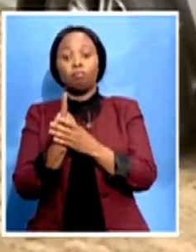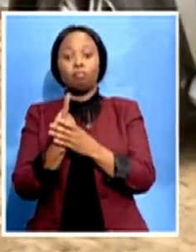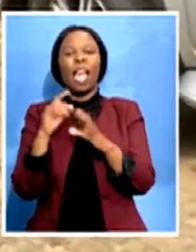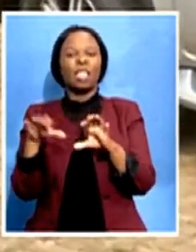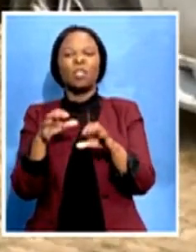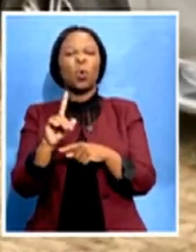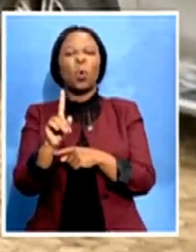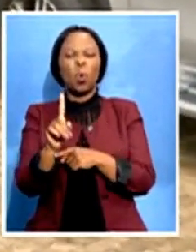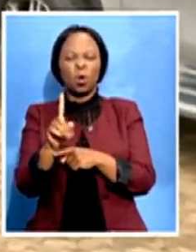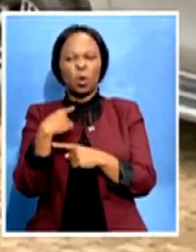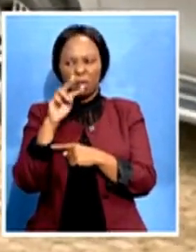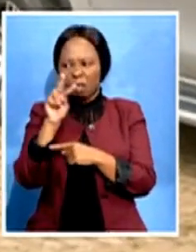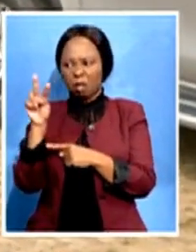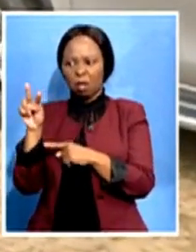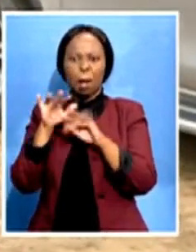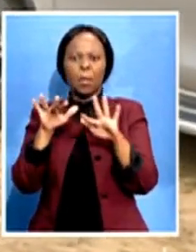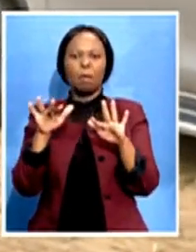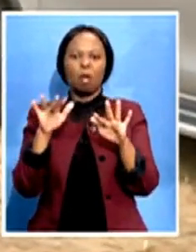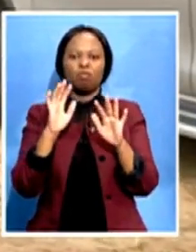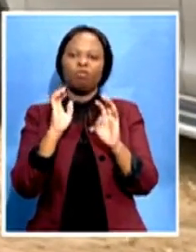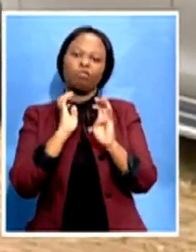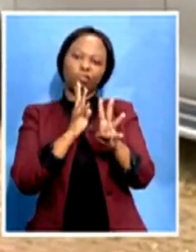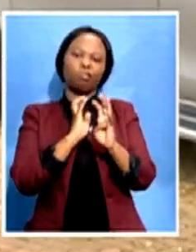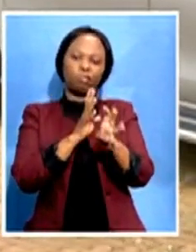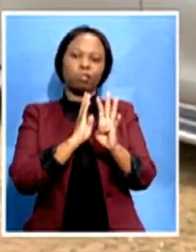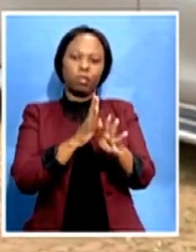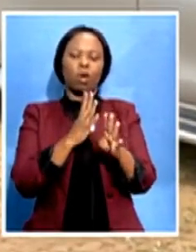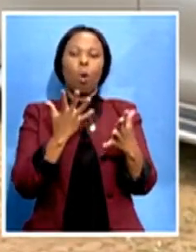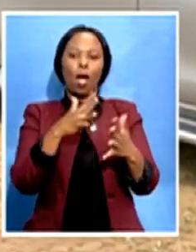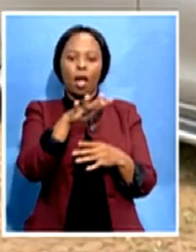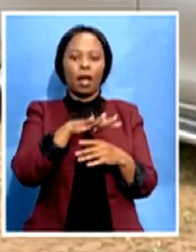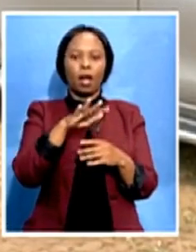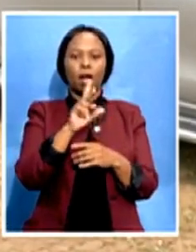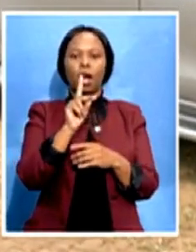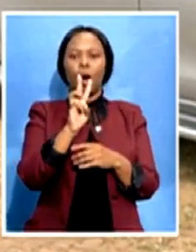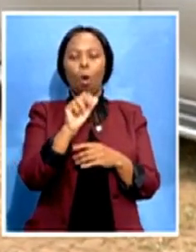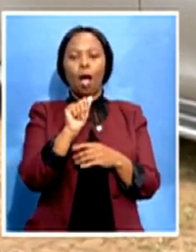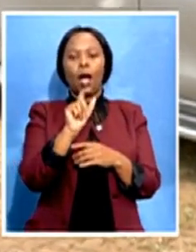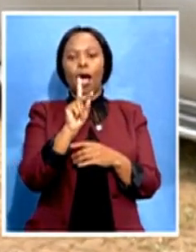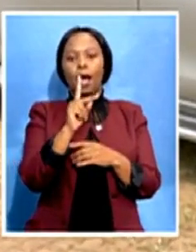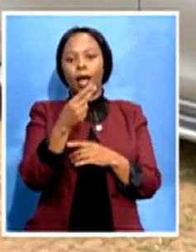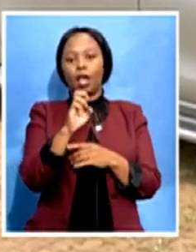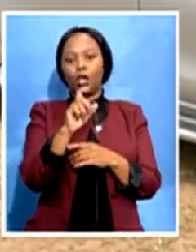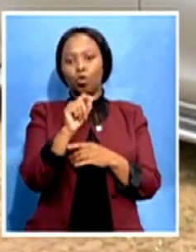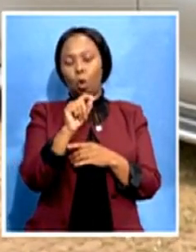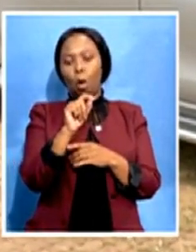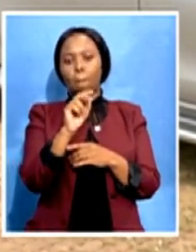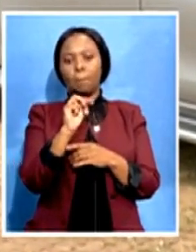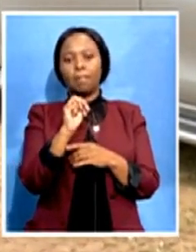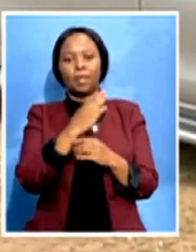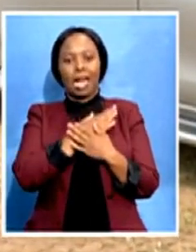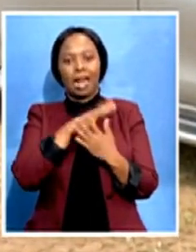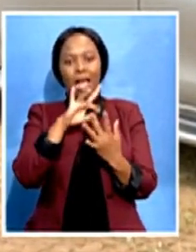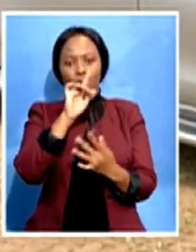way to KwaNongoma Palace, where there's quite a lot of activity, also paying their last respect ahead of the